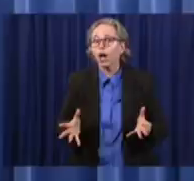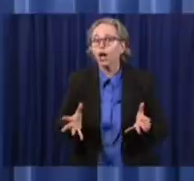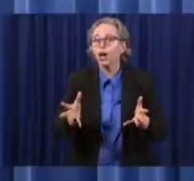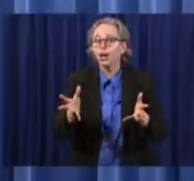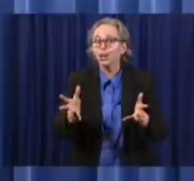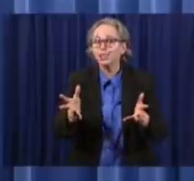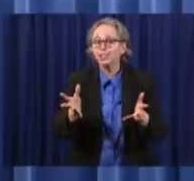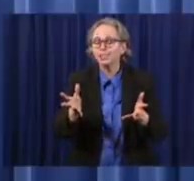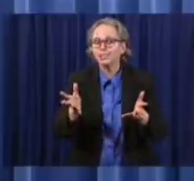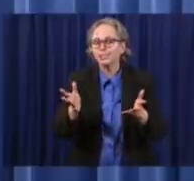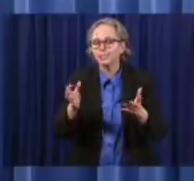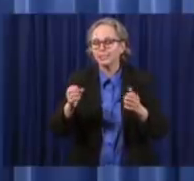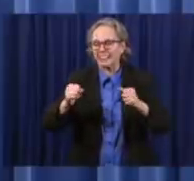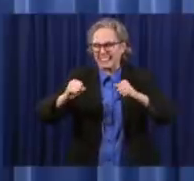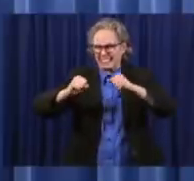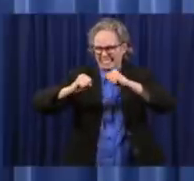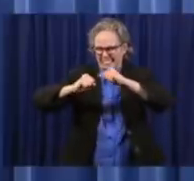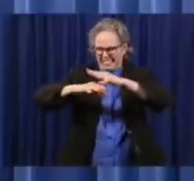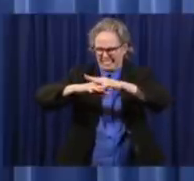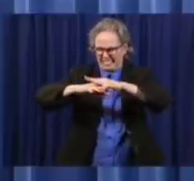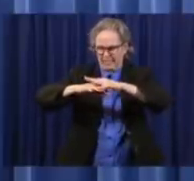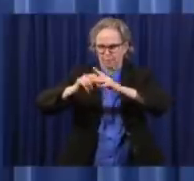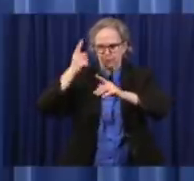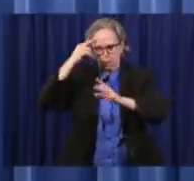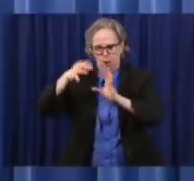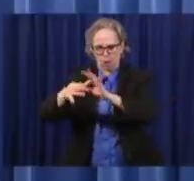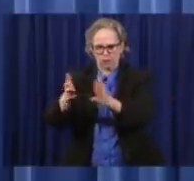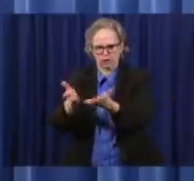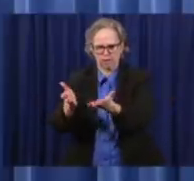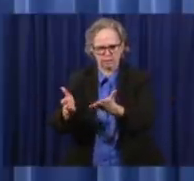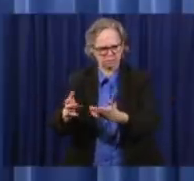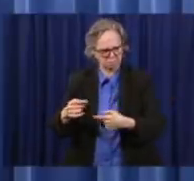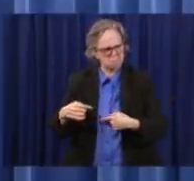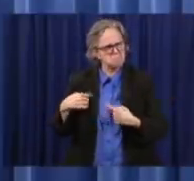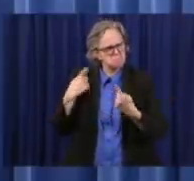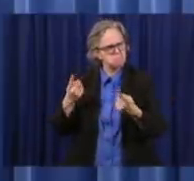have services, and they've been very